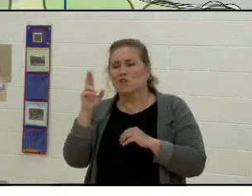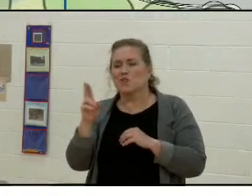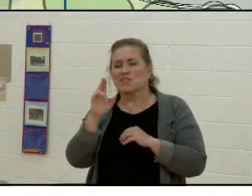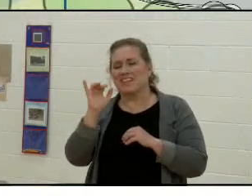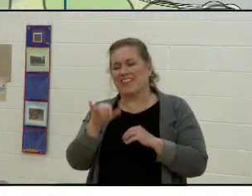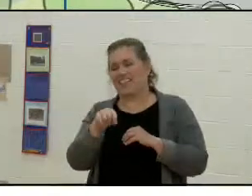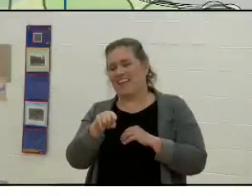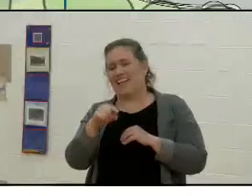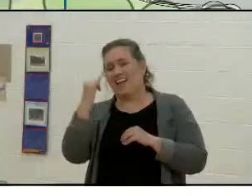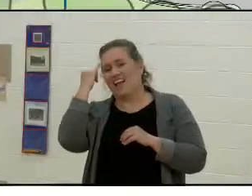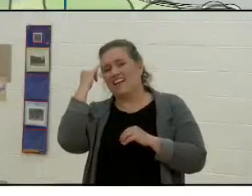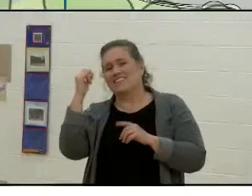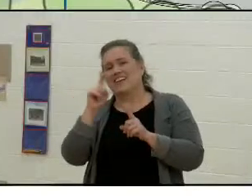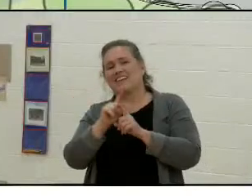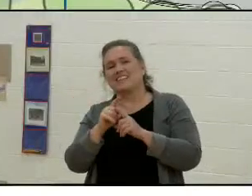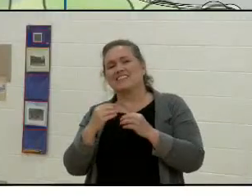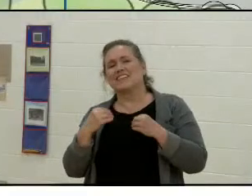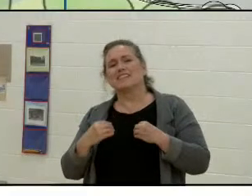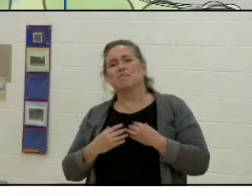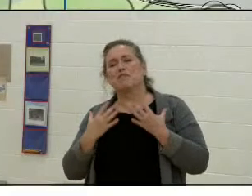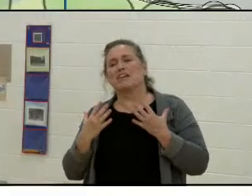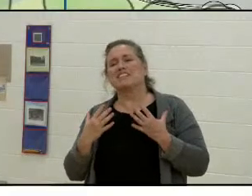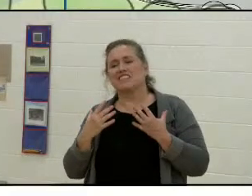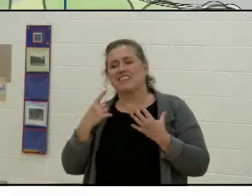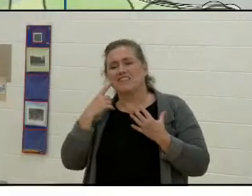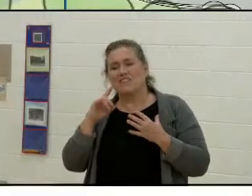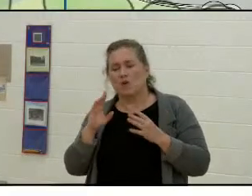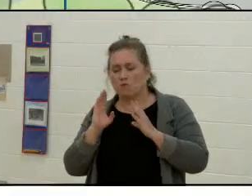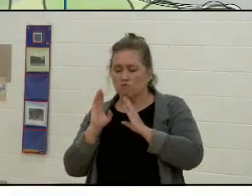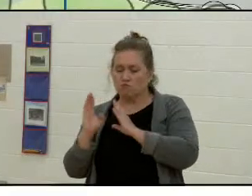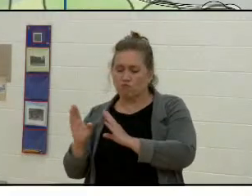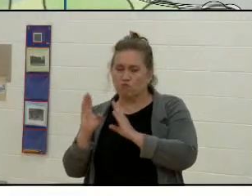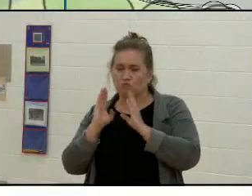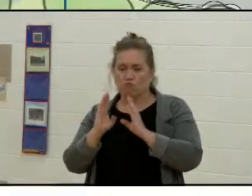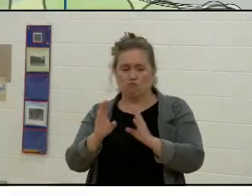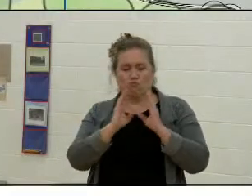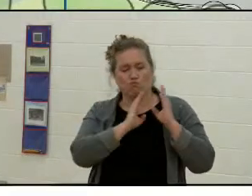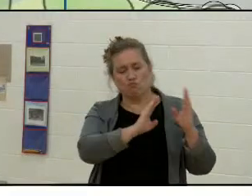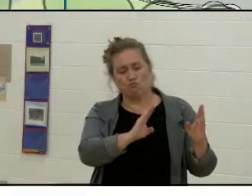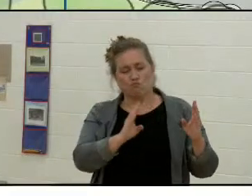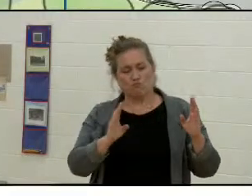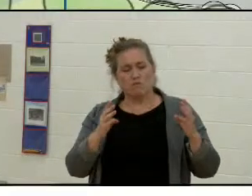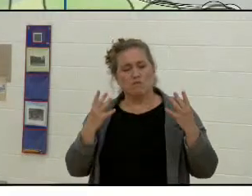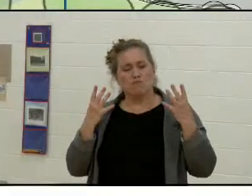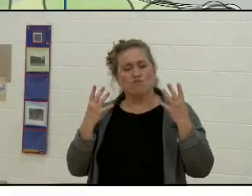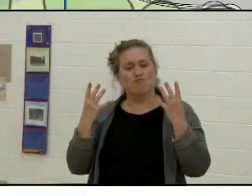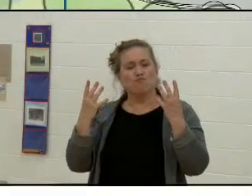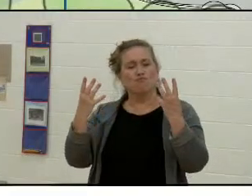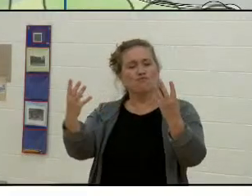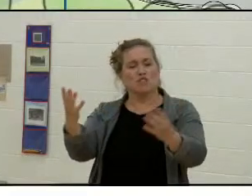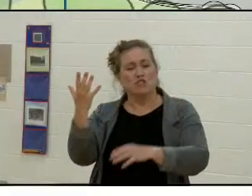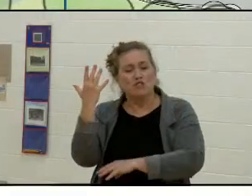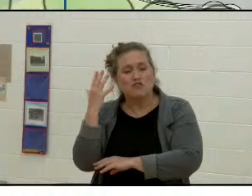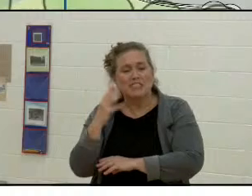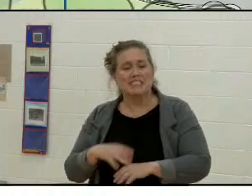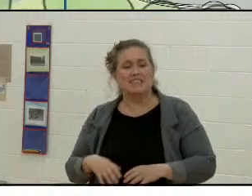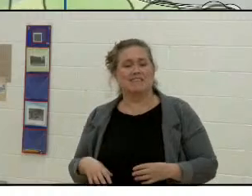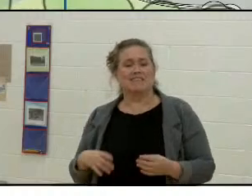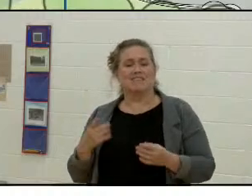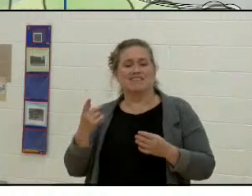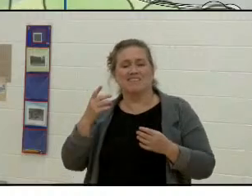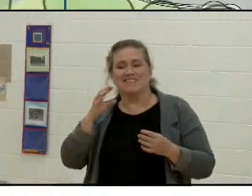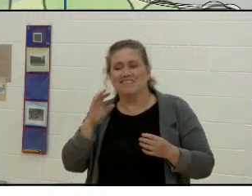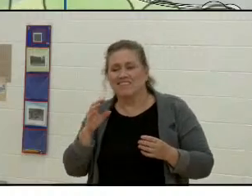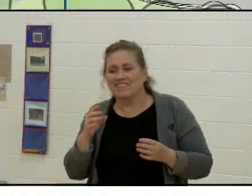of children, that sort of concerns. As well as providing things like bike racks over